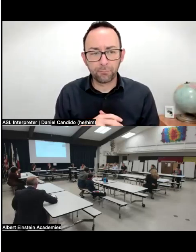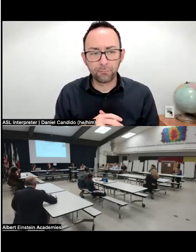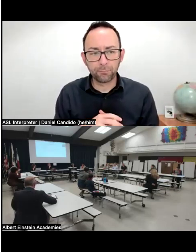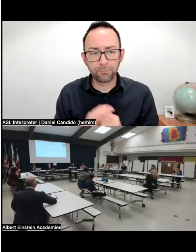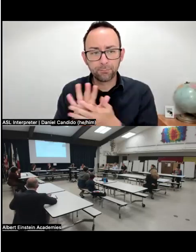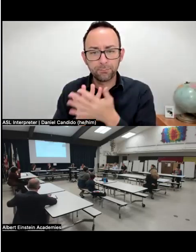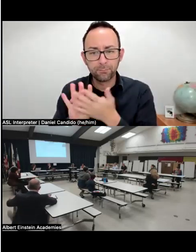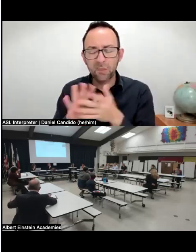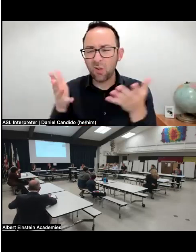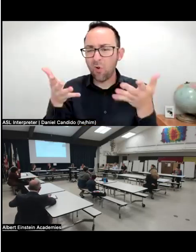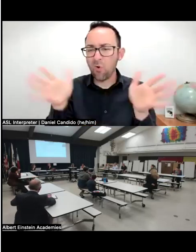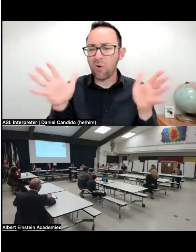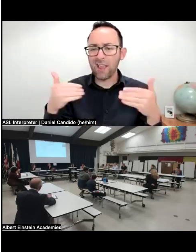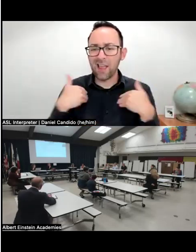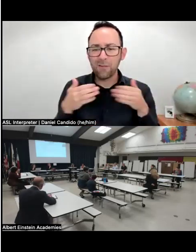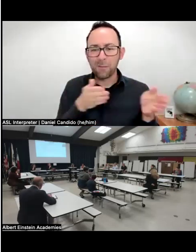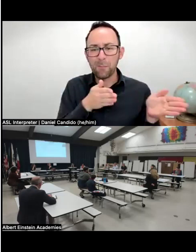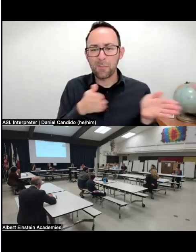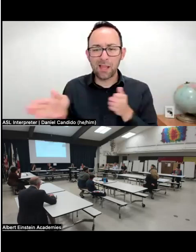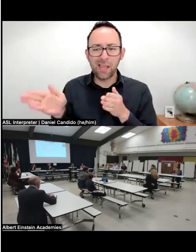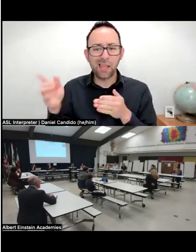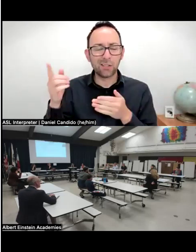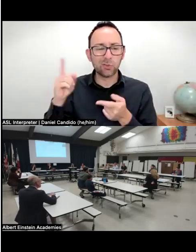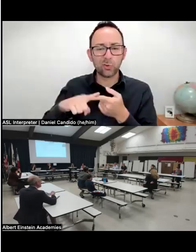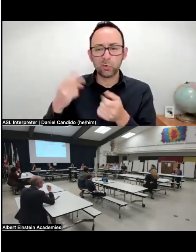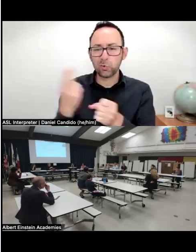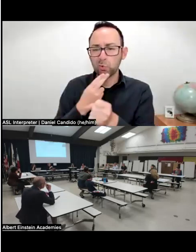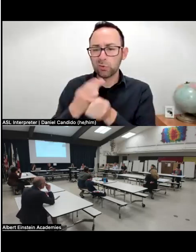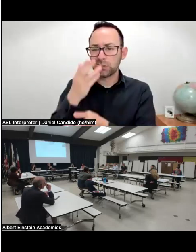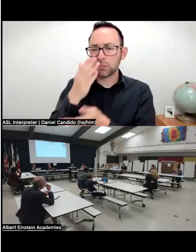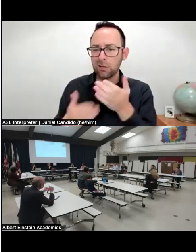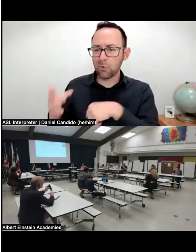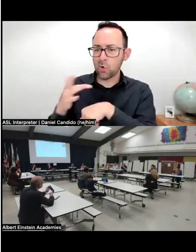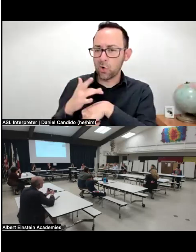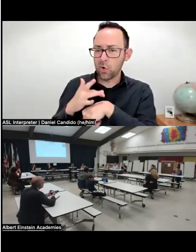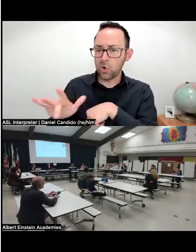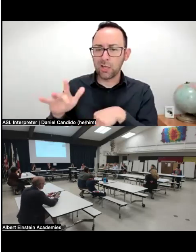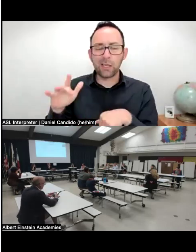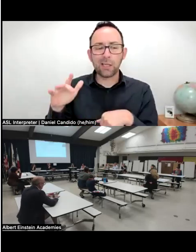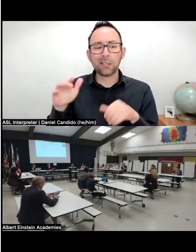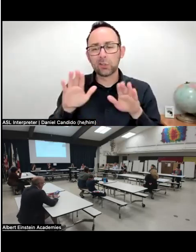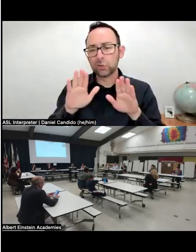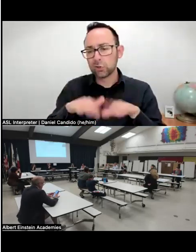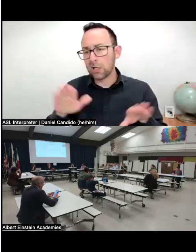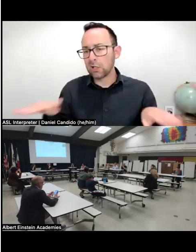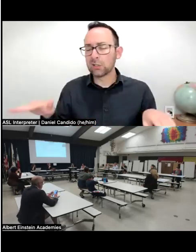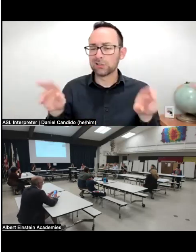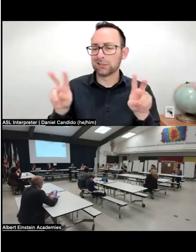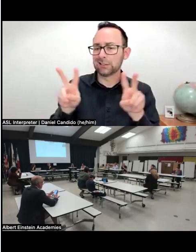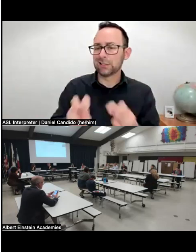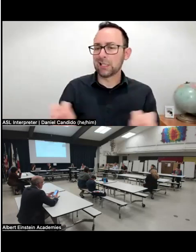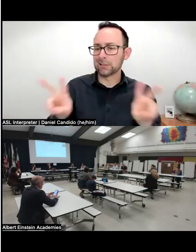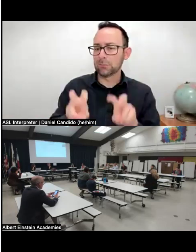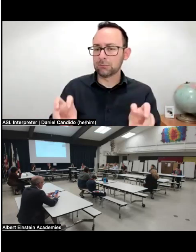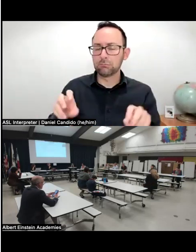planned for the middle school to do some of that early whole child entry assessments.